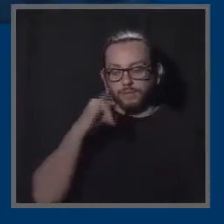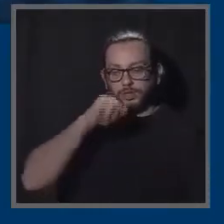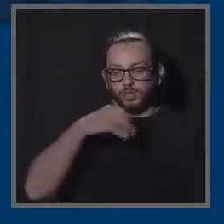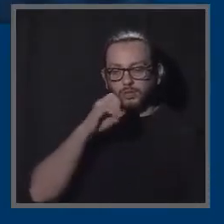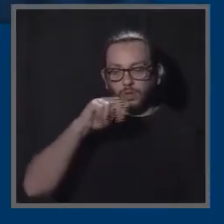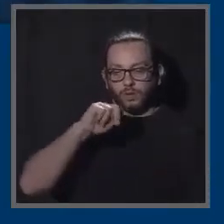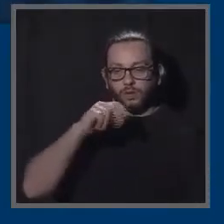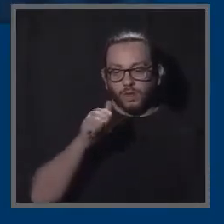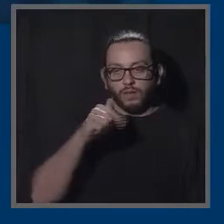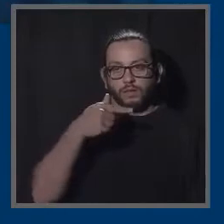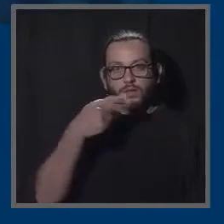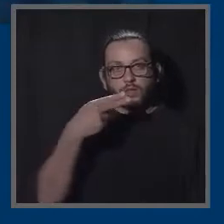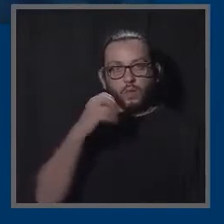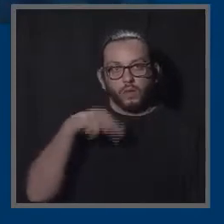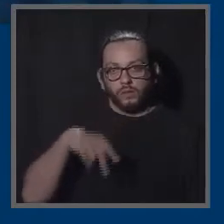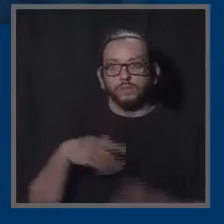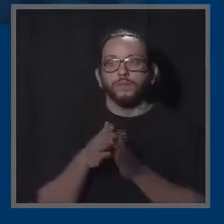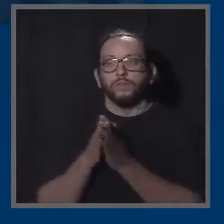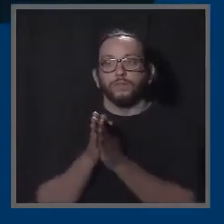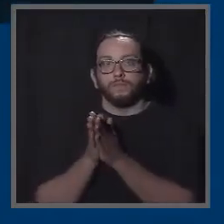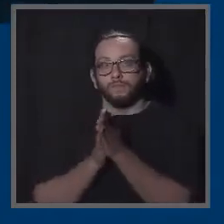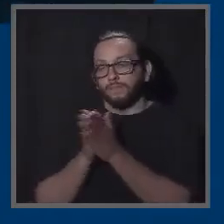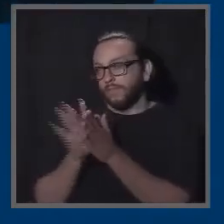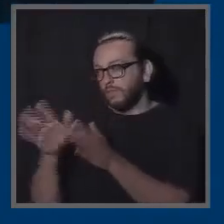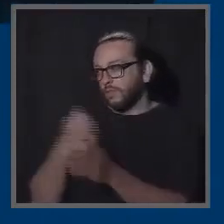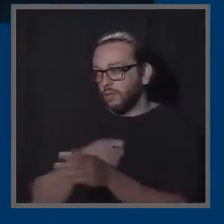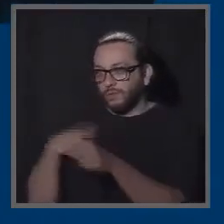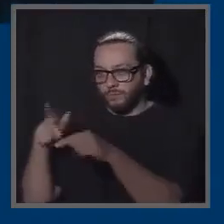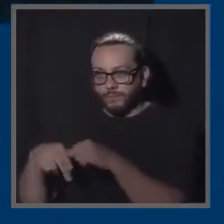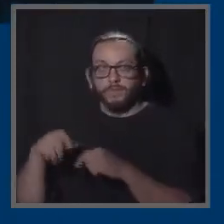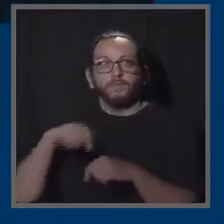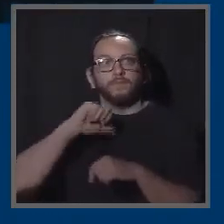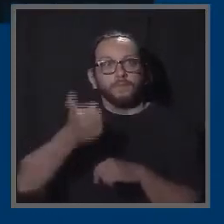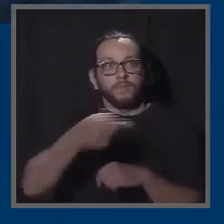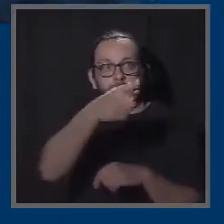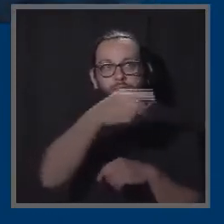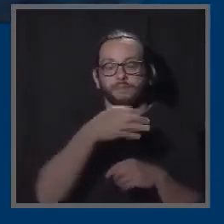então, pode apresentar o seu trabalho?